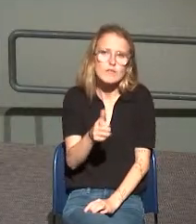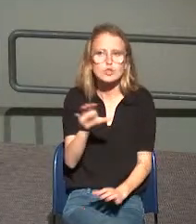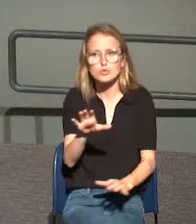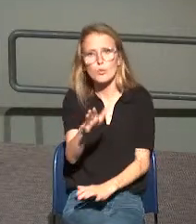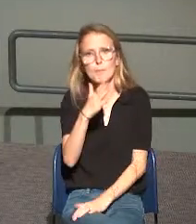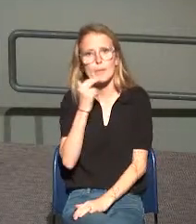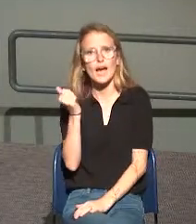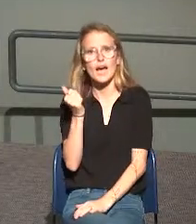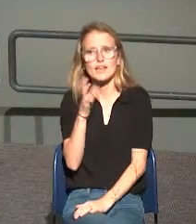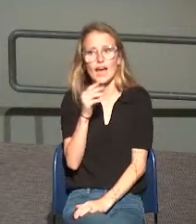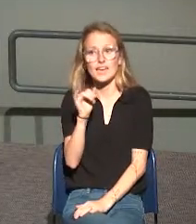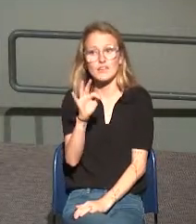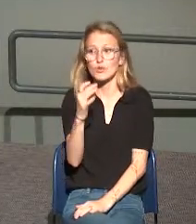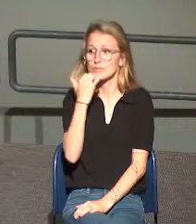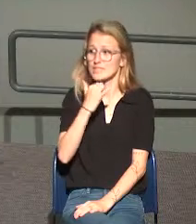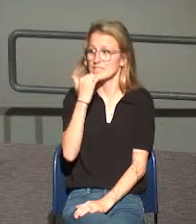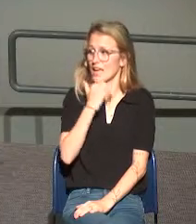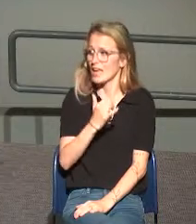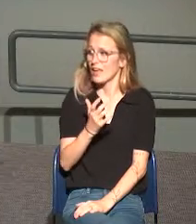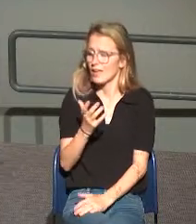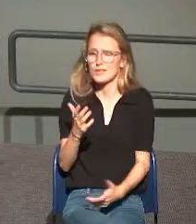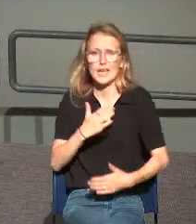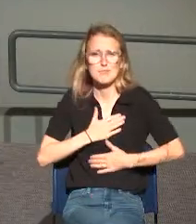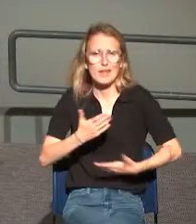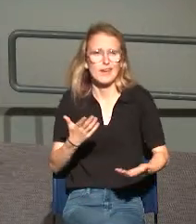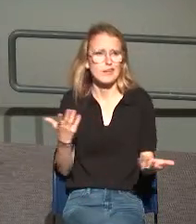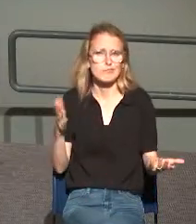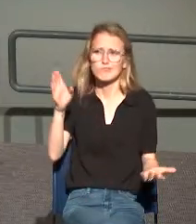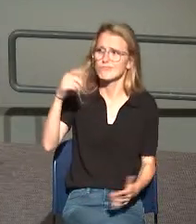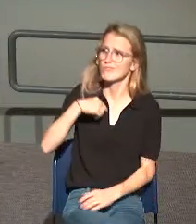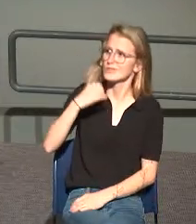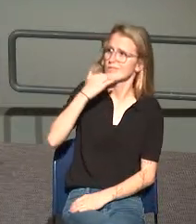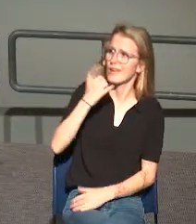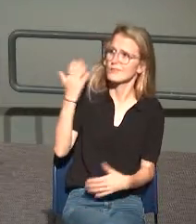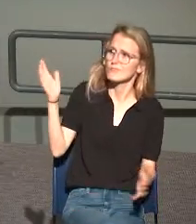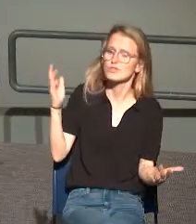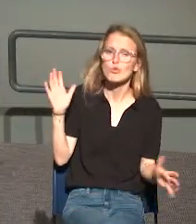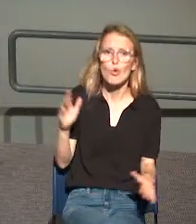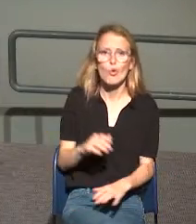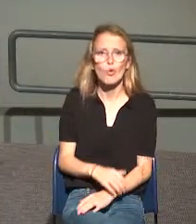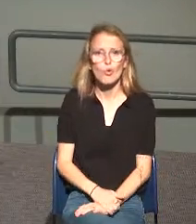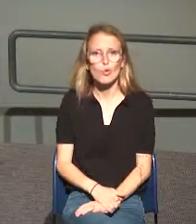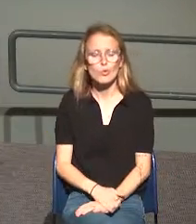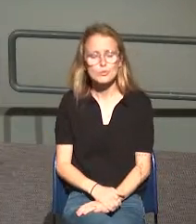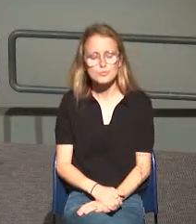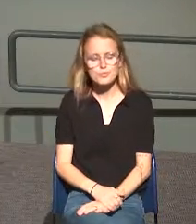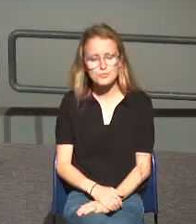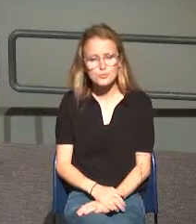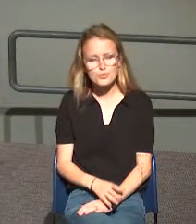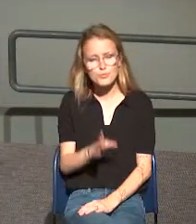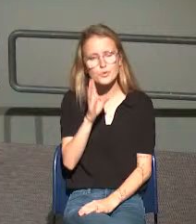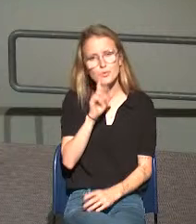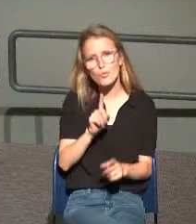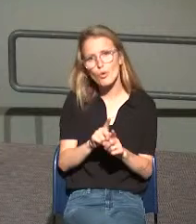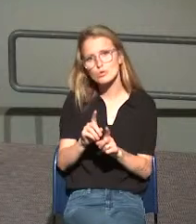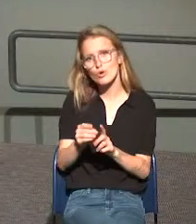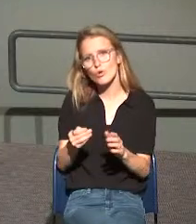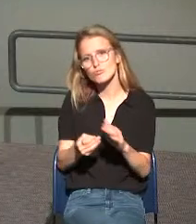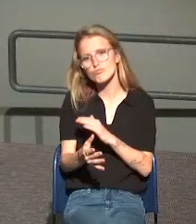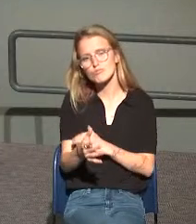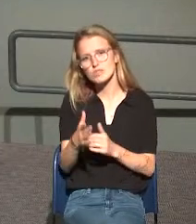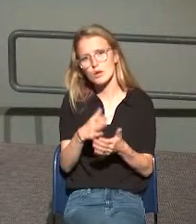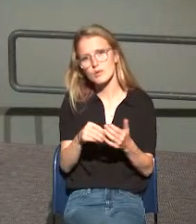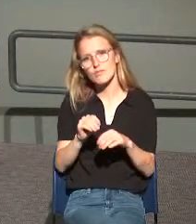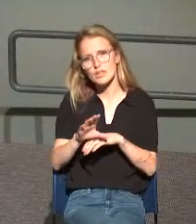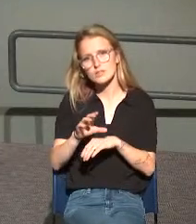best you can, and if you make a mistake, admit it. So. Yeah, I'd like to pass along a little bit of advice. In